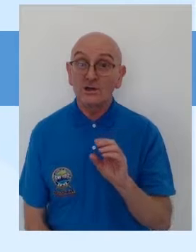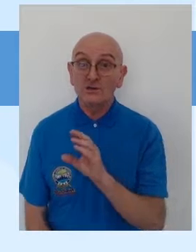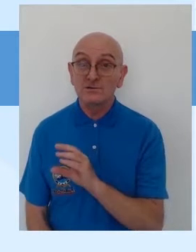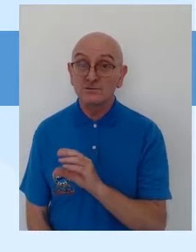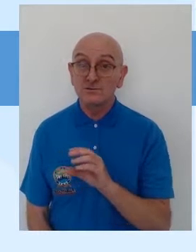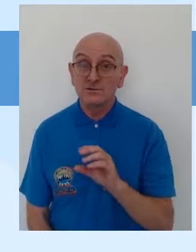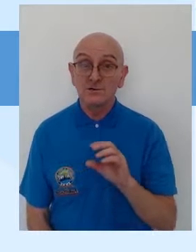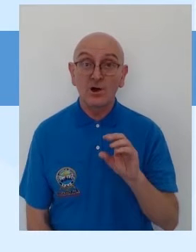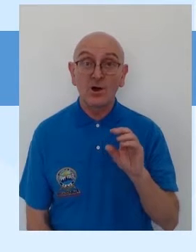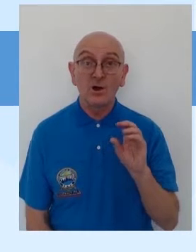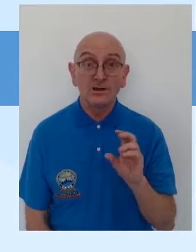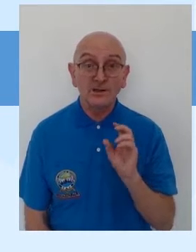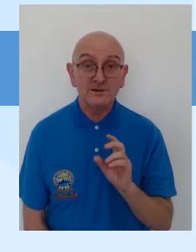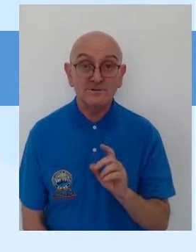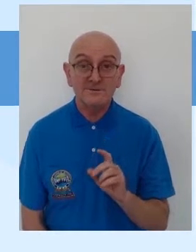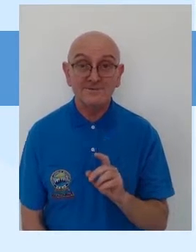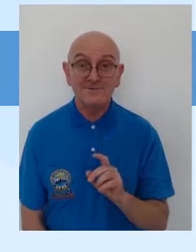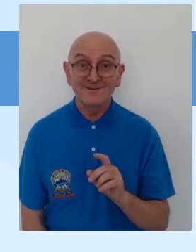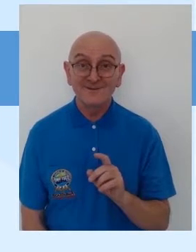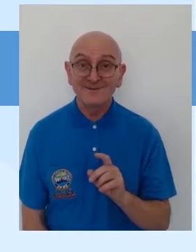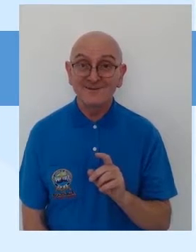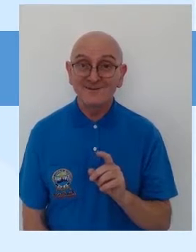R-op, r-op.